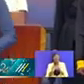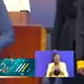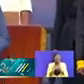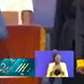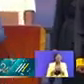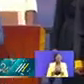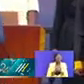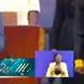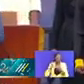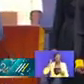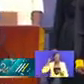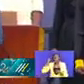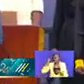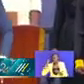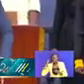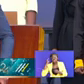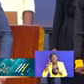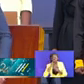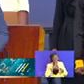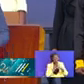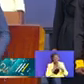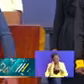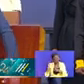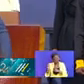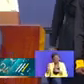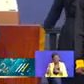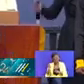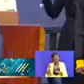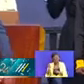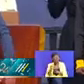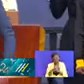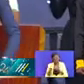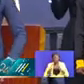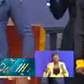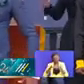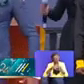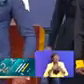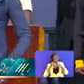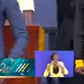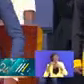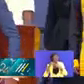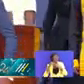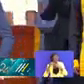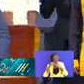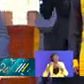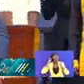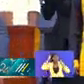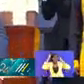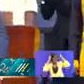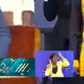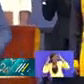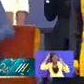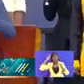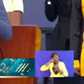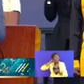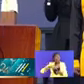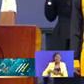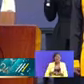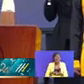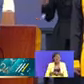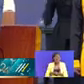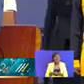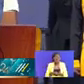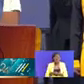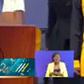roasting you won't understand Tik Tok but we are PE Julia we are the Army for this just